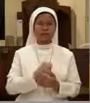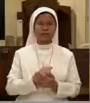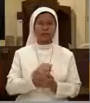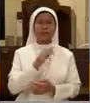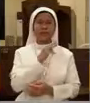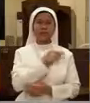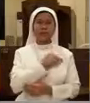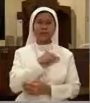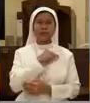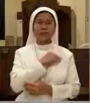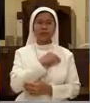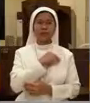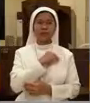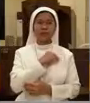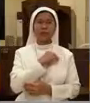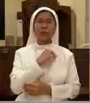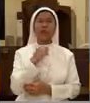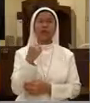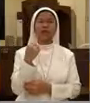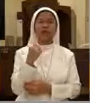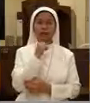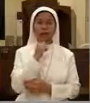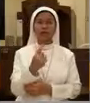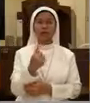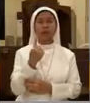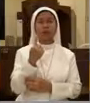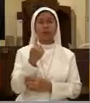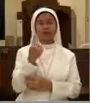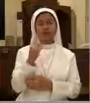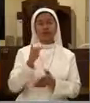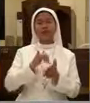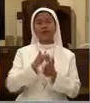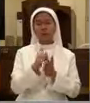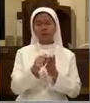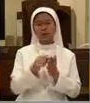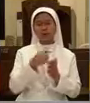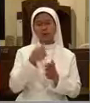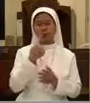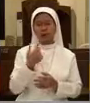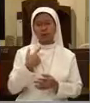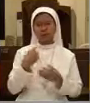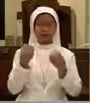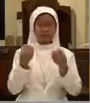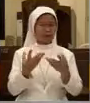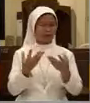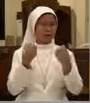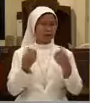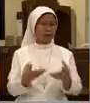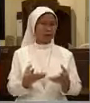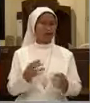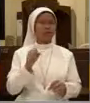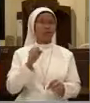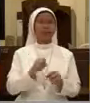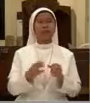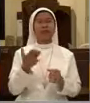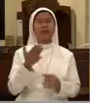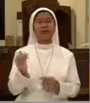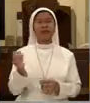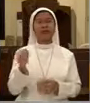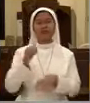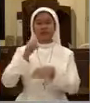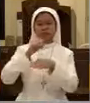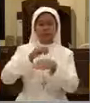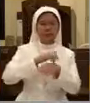Mission should not be done only by those who have an abundance. And then they send